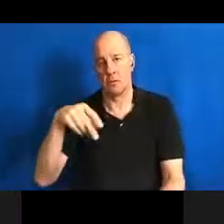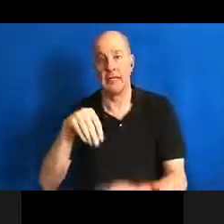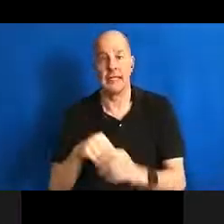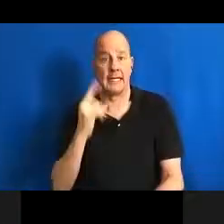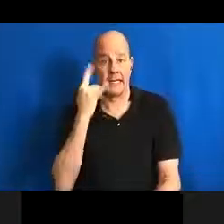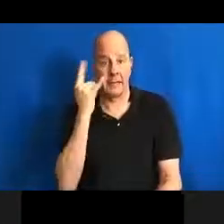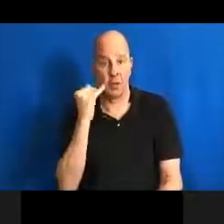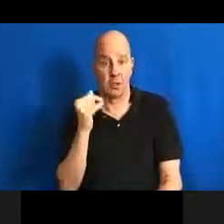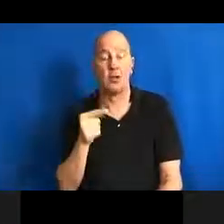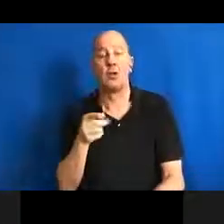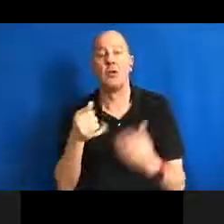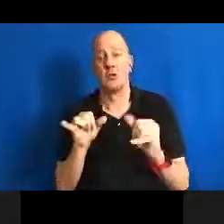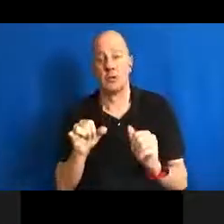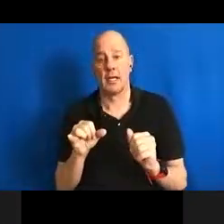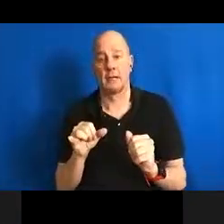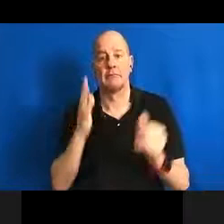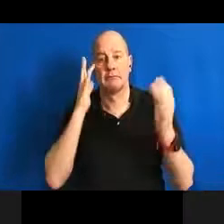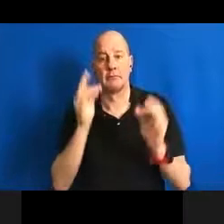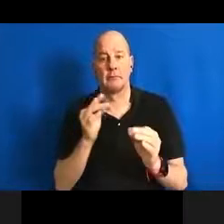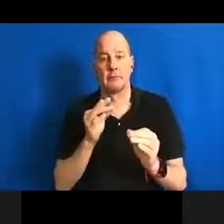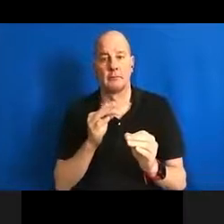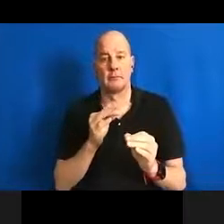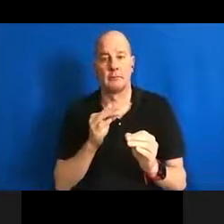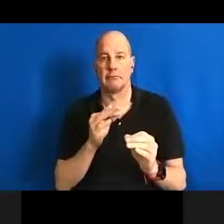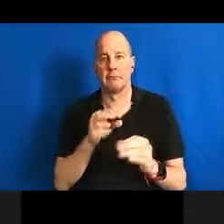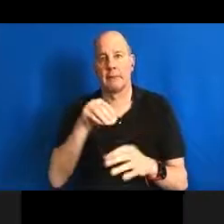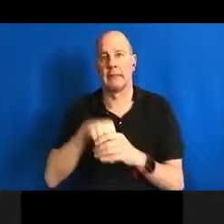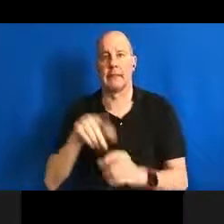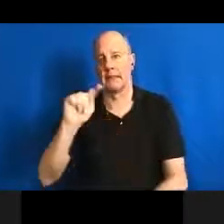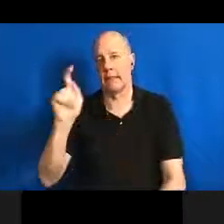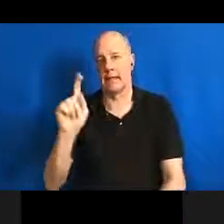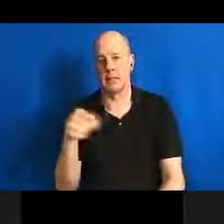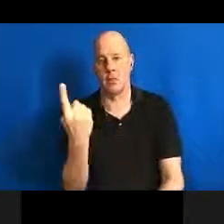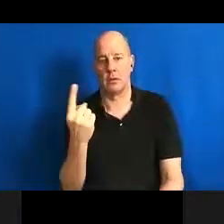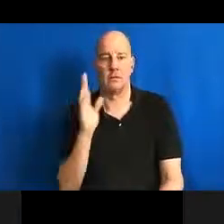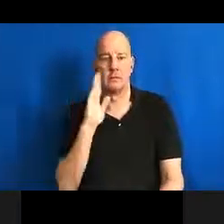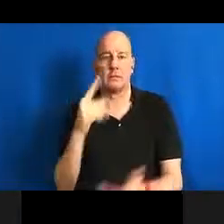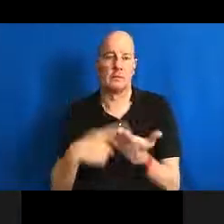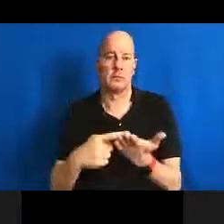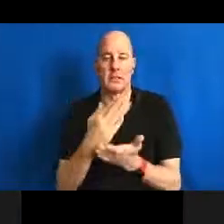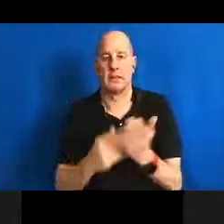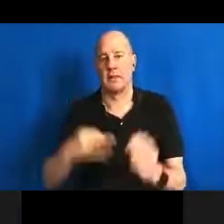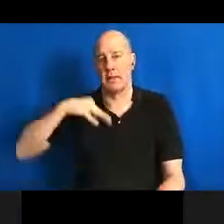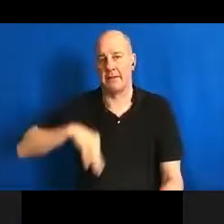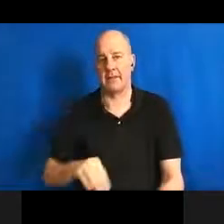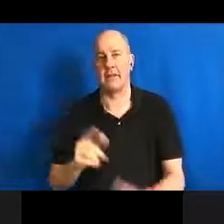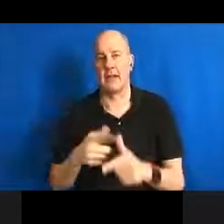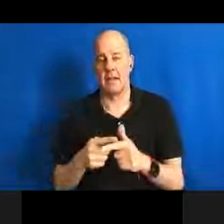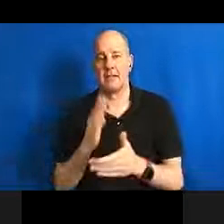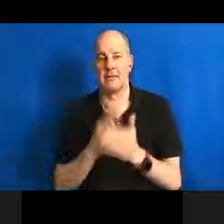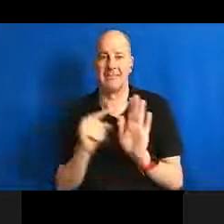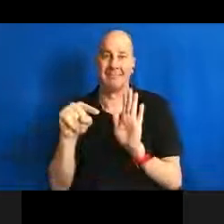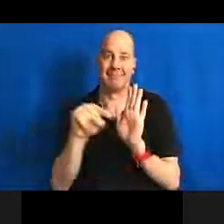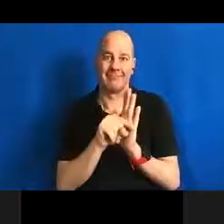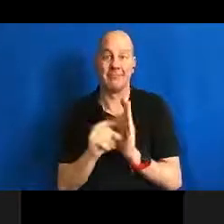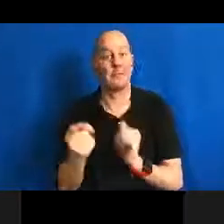still opt in to being taxed as one. And on the next slide, we'll talk about some of the benefits and the disadvantages. One of them